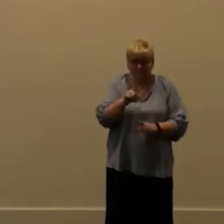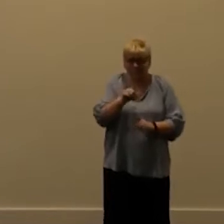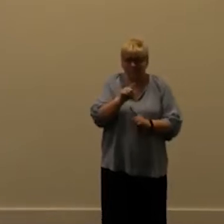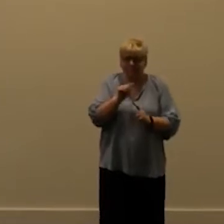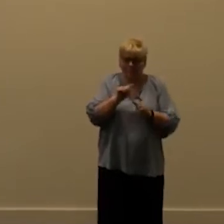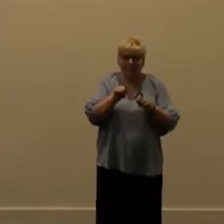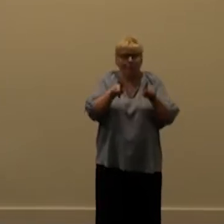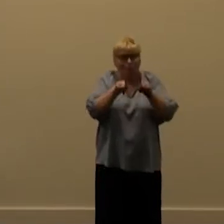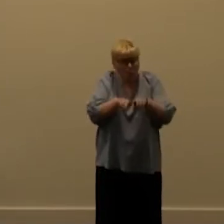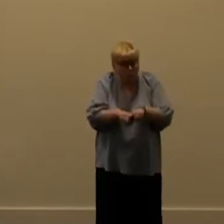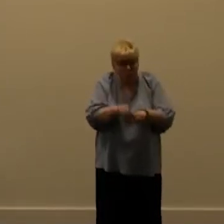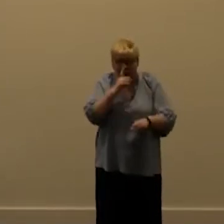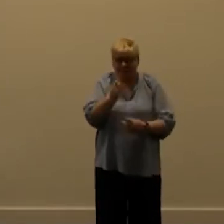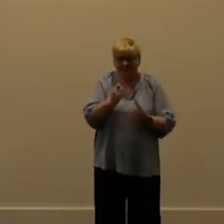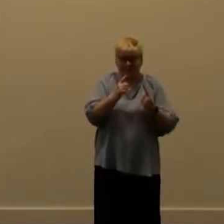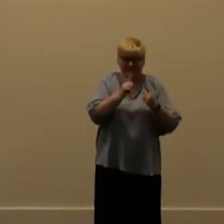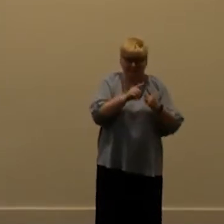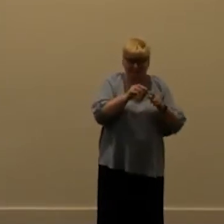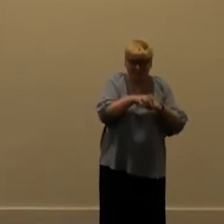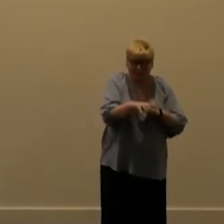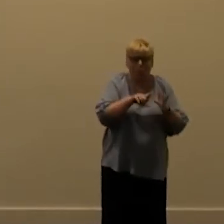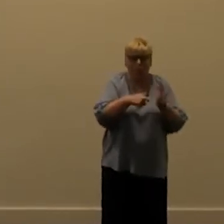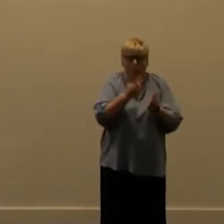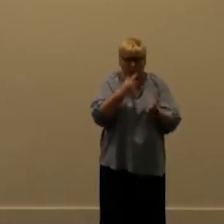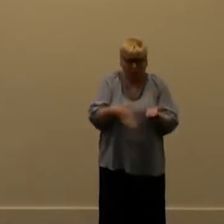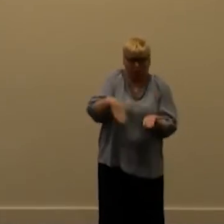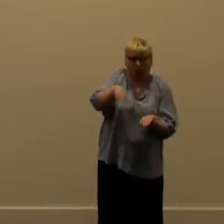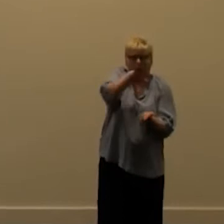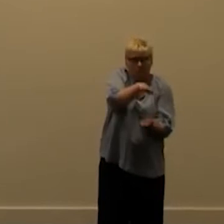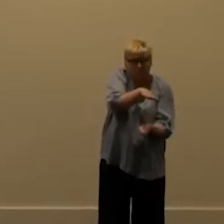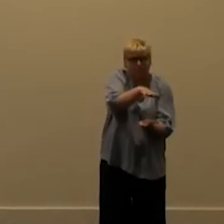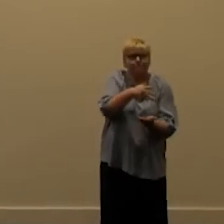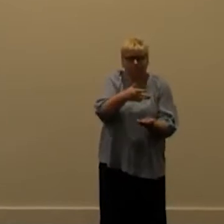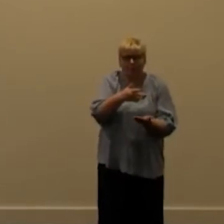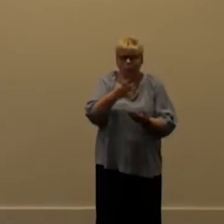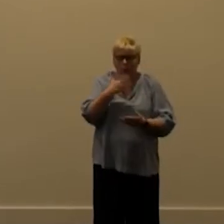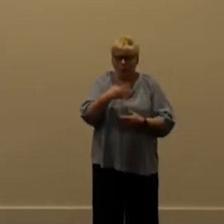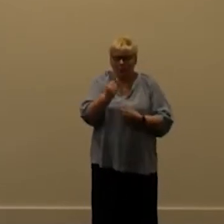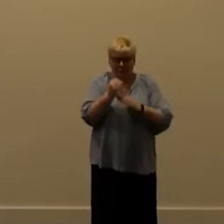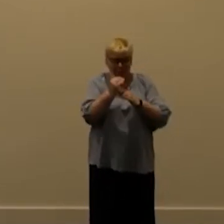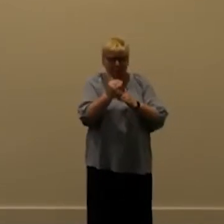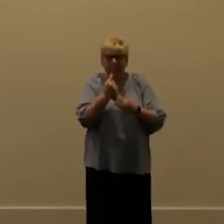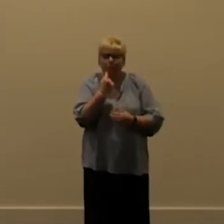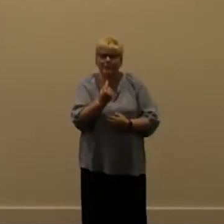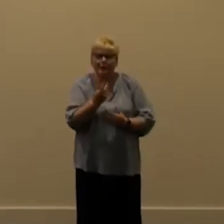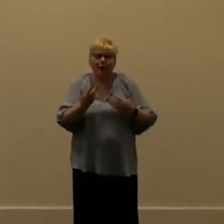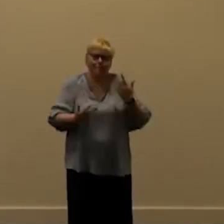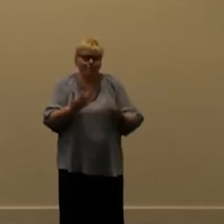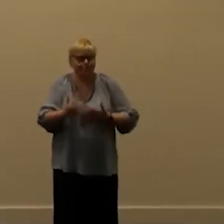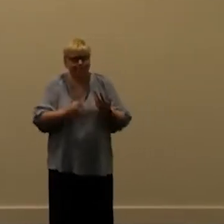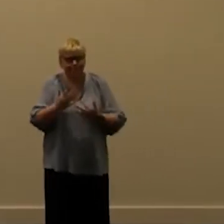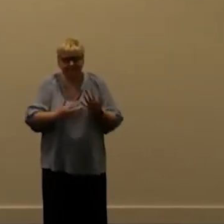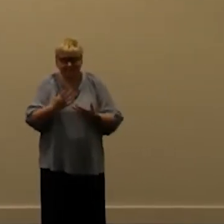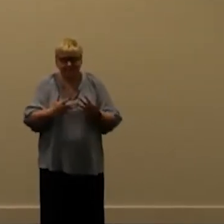the back of that, we can either have a single file or we can chunk it up. So if I wanted to have a section that was, say, SharePoint Online